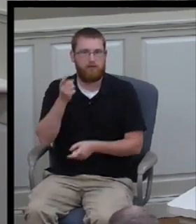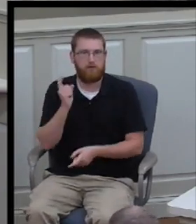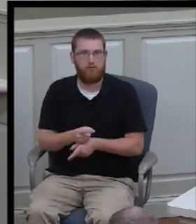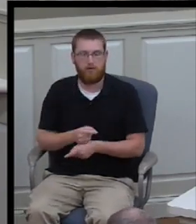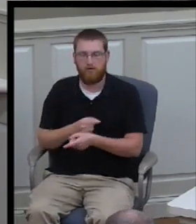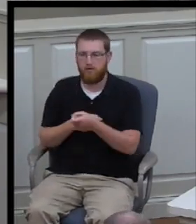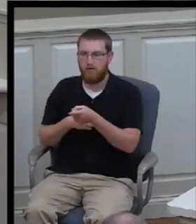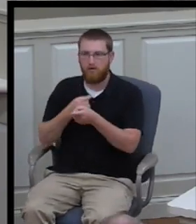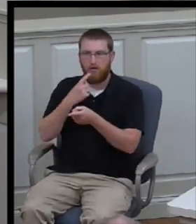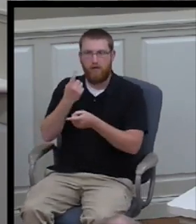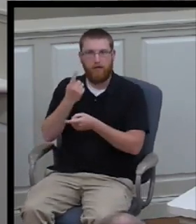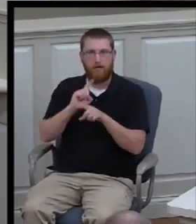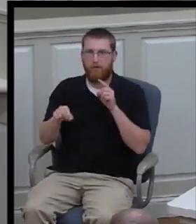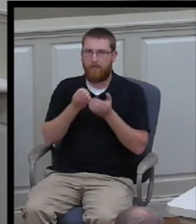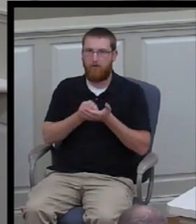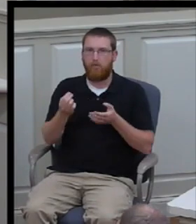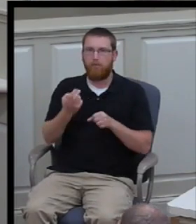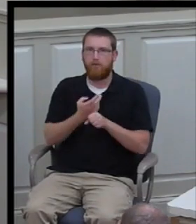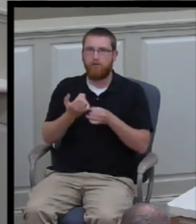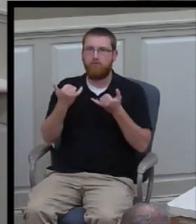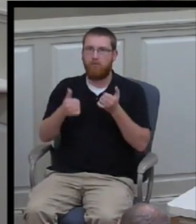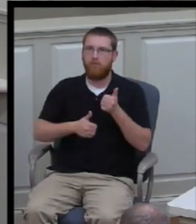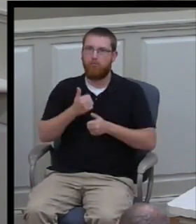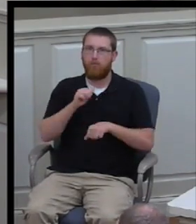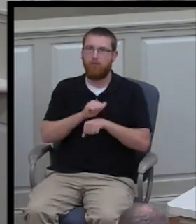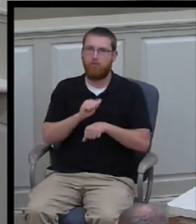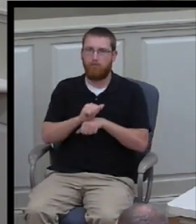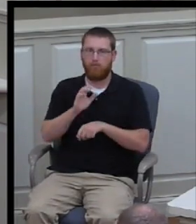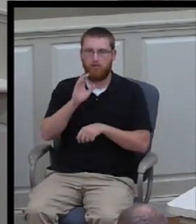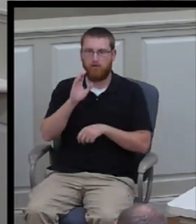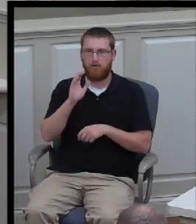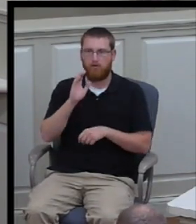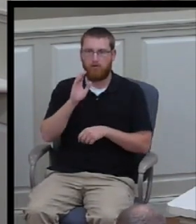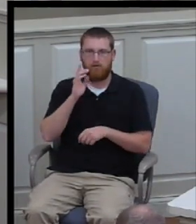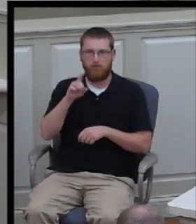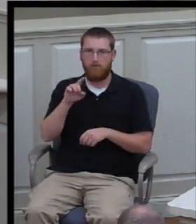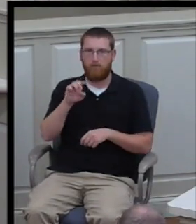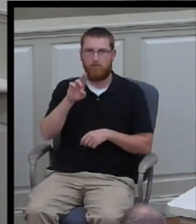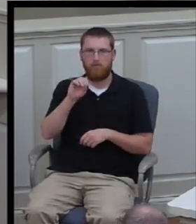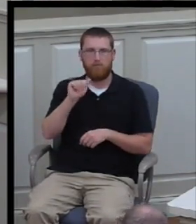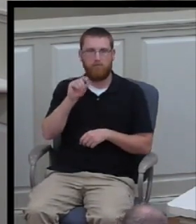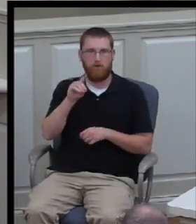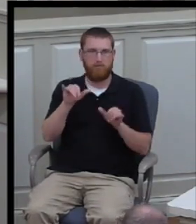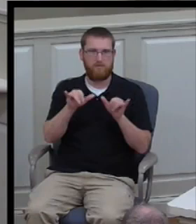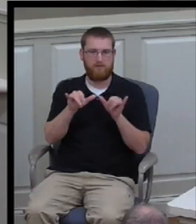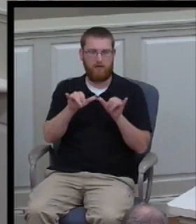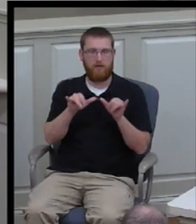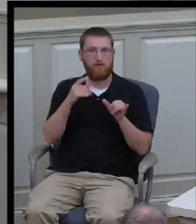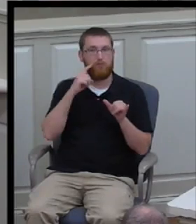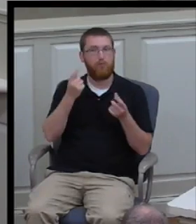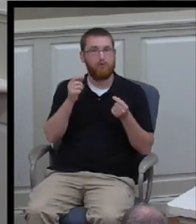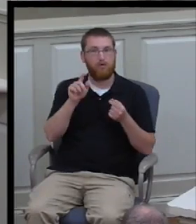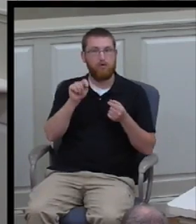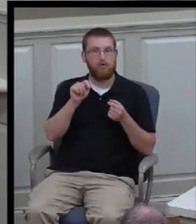in there is that the equipment they'll be using for most of the work is going to be a road-sized paver. And to do those